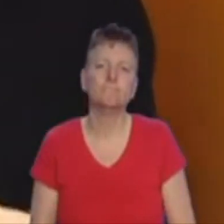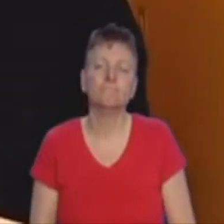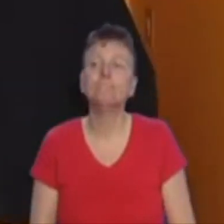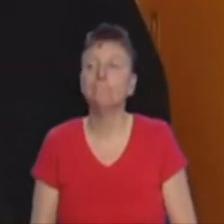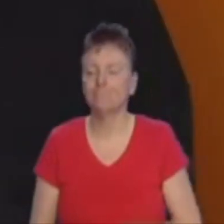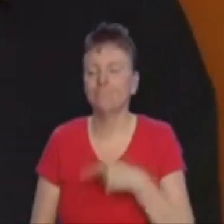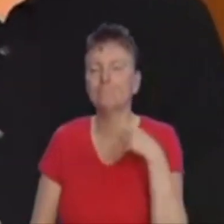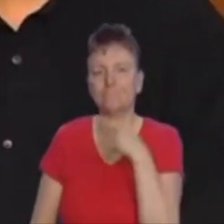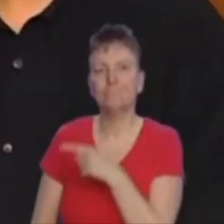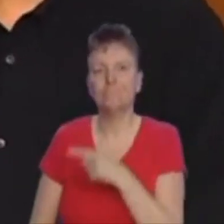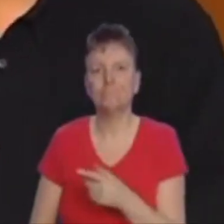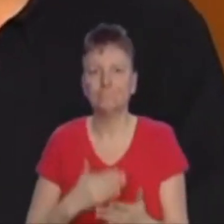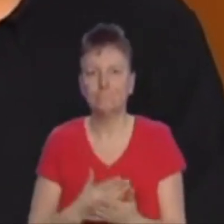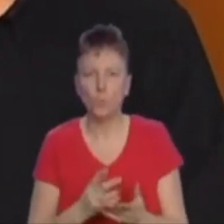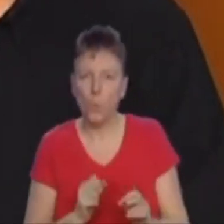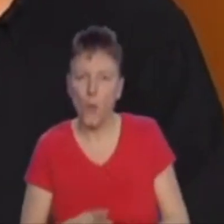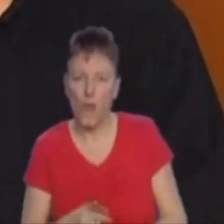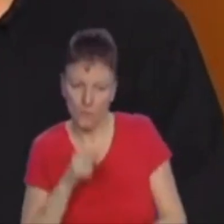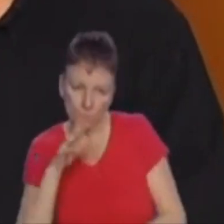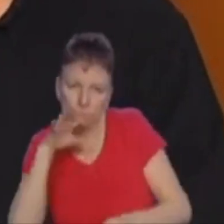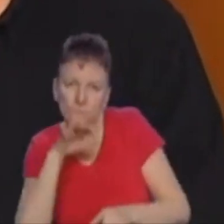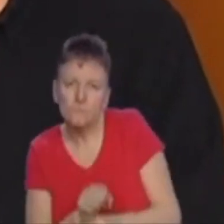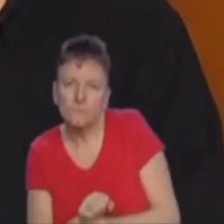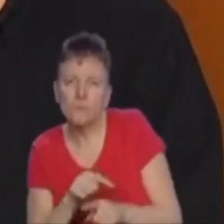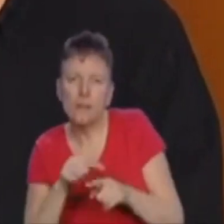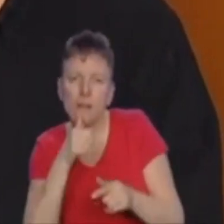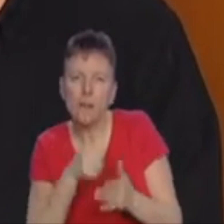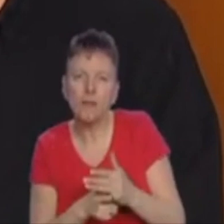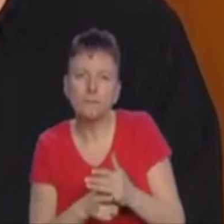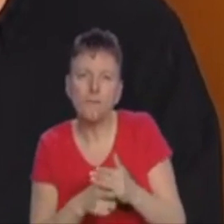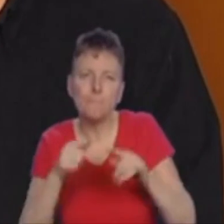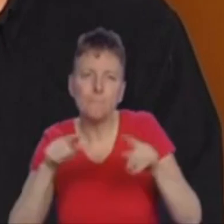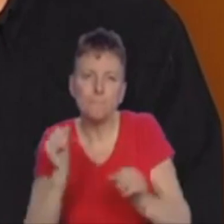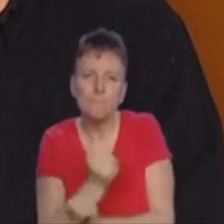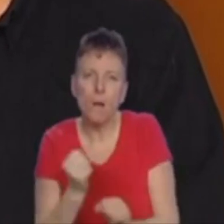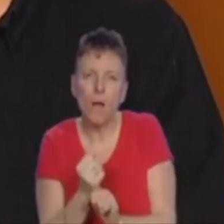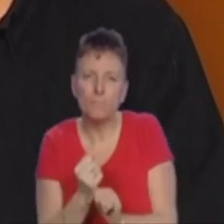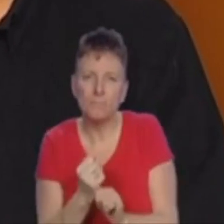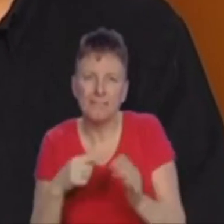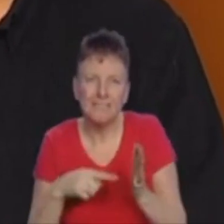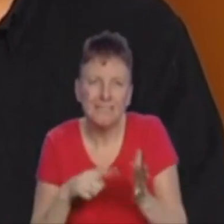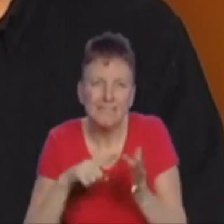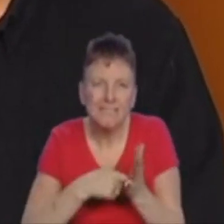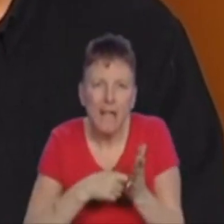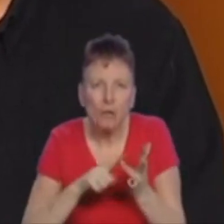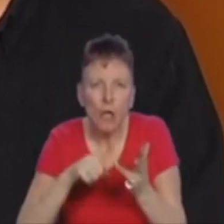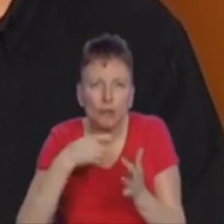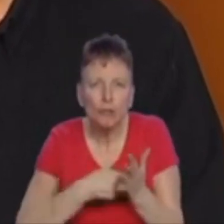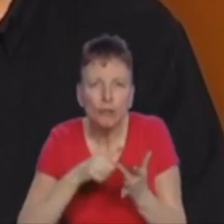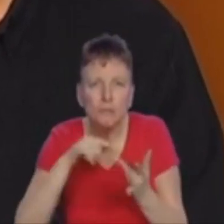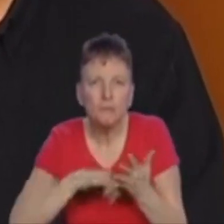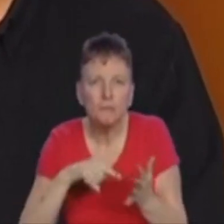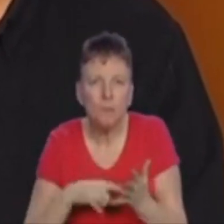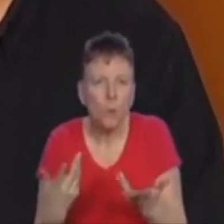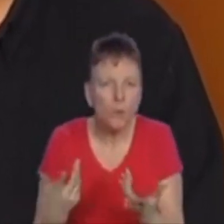There's virtually no way to recognise a letter bomb. A terrorist or an assassin can go to extraordinary lengths to hide them. But there are a few pointers we can look